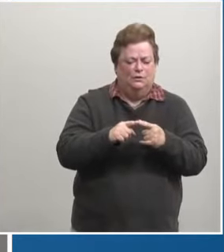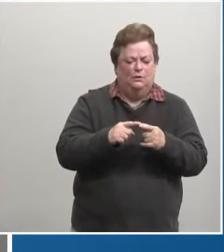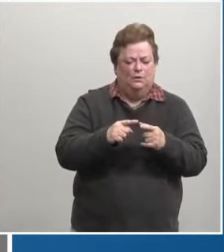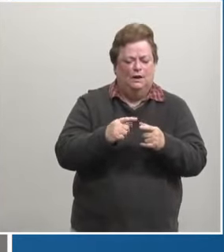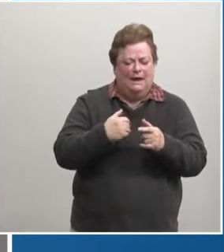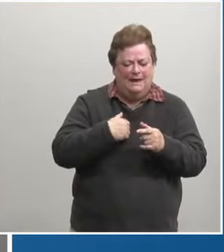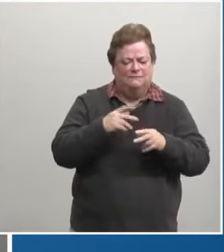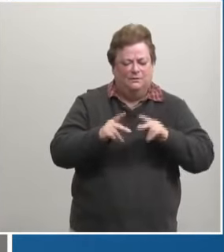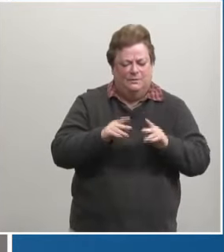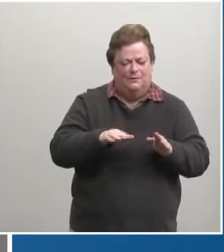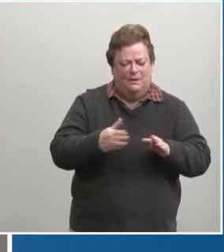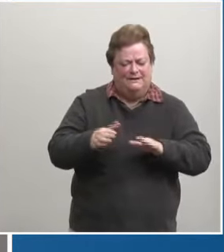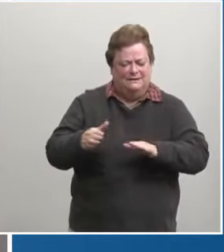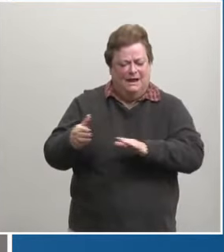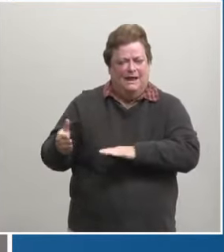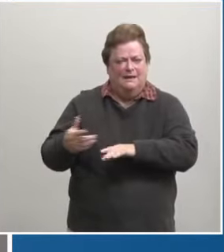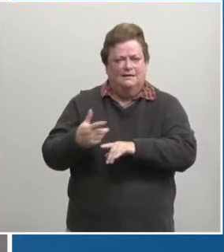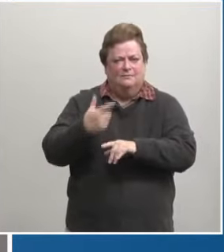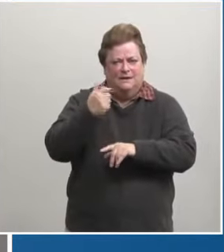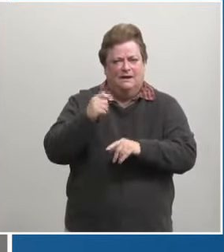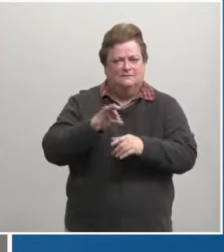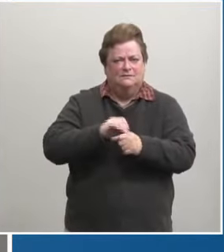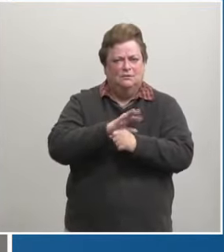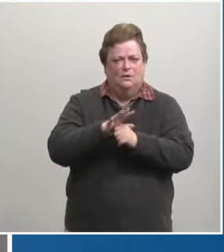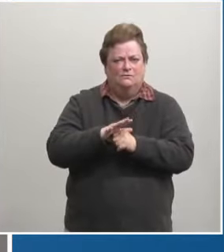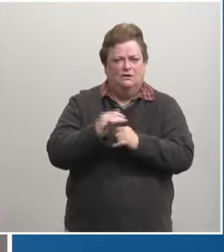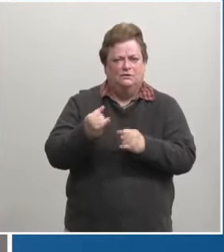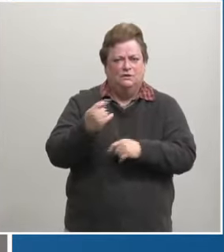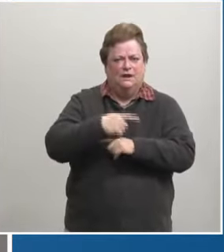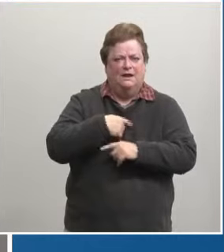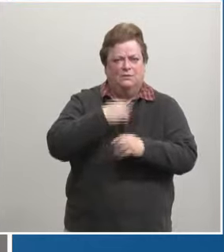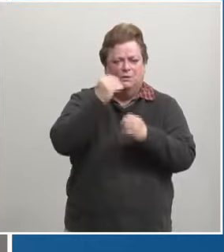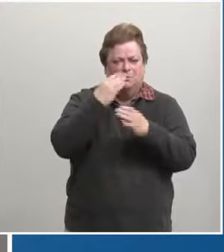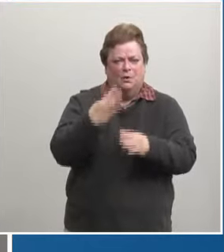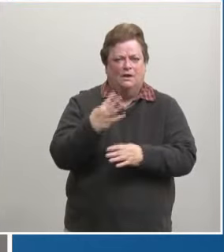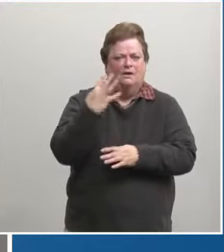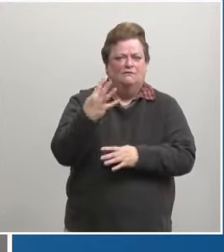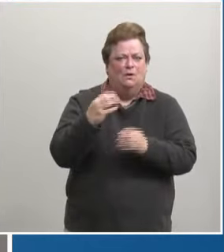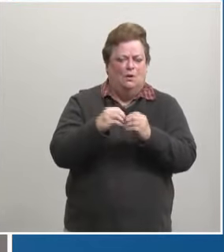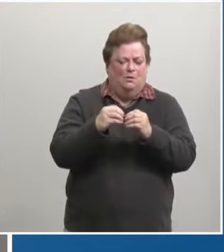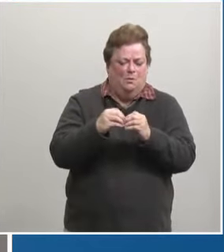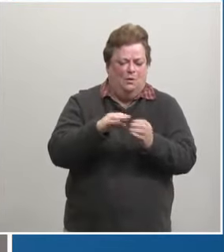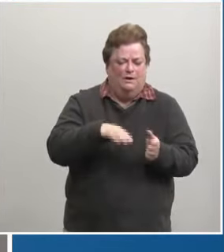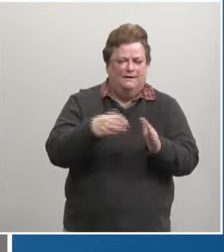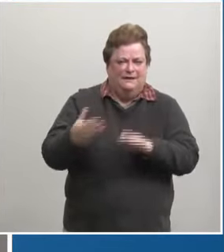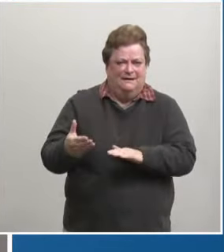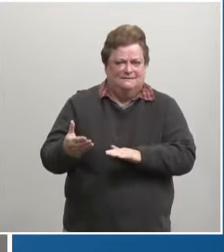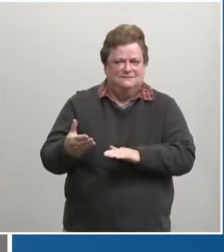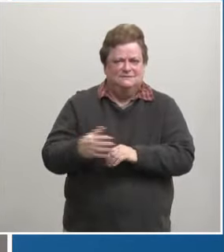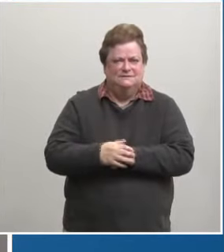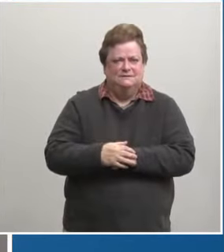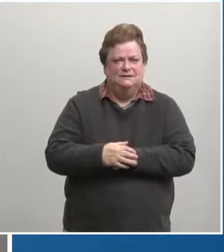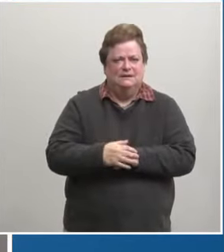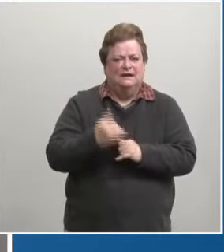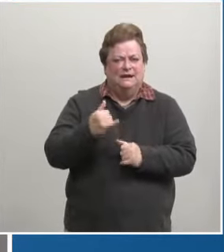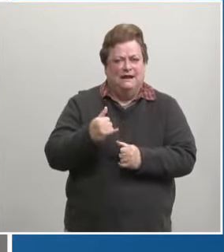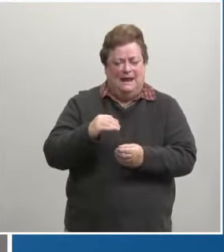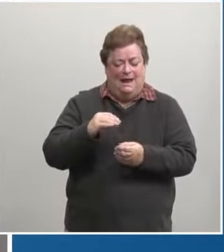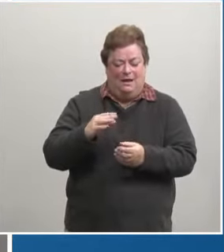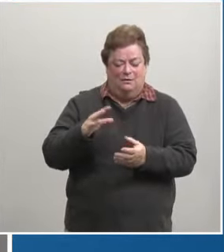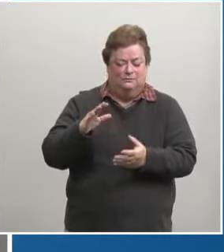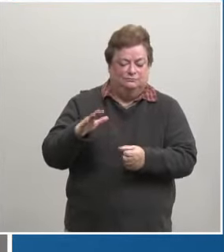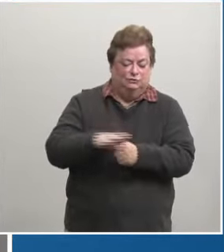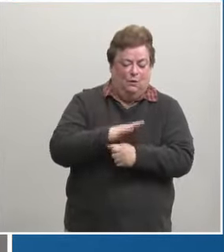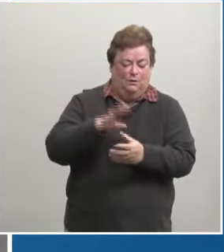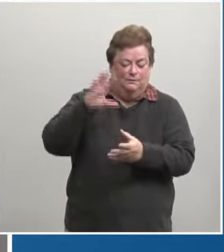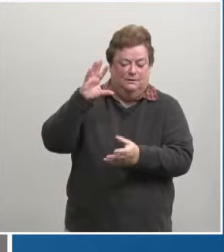of our community to COVID-19. Today, we are reporting 4 more COVID deaths, bringing our